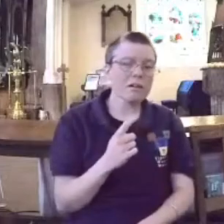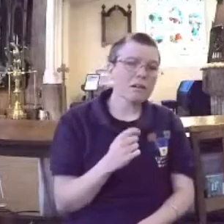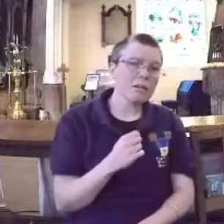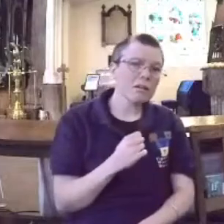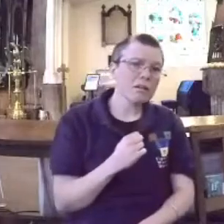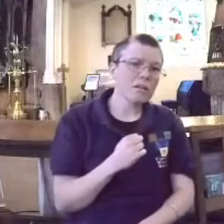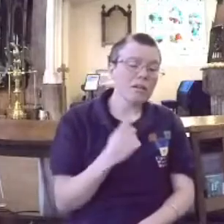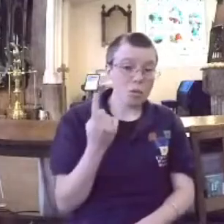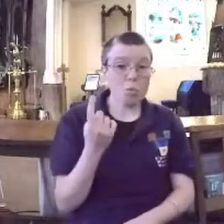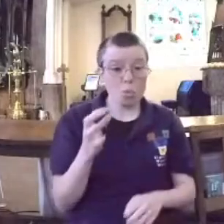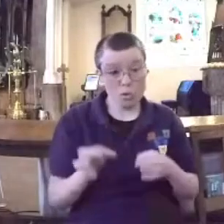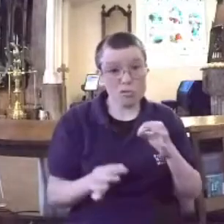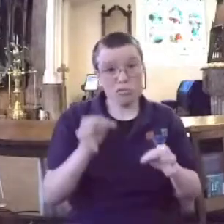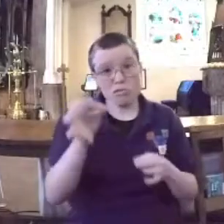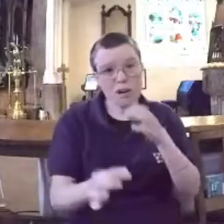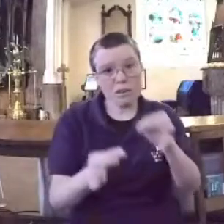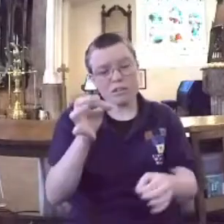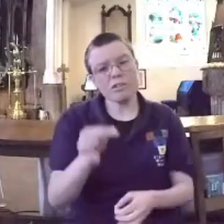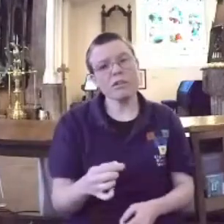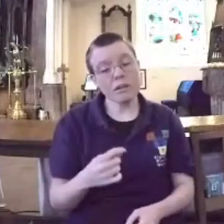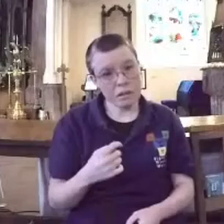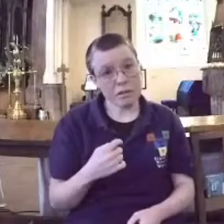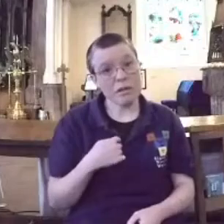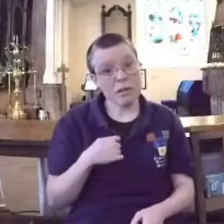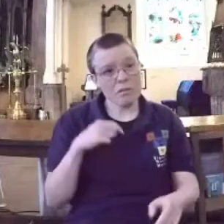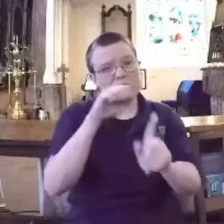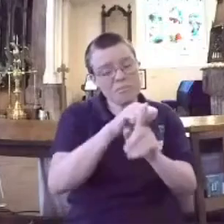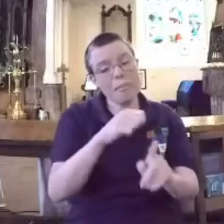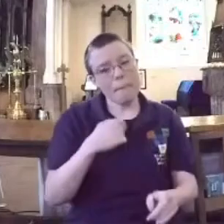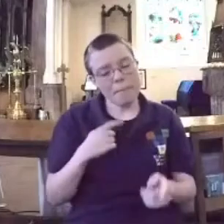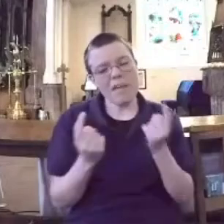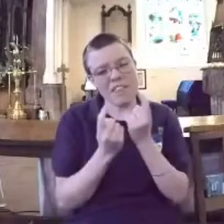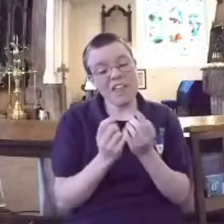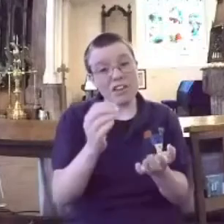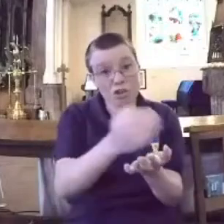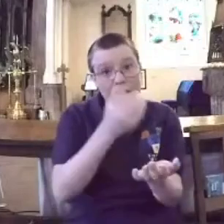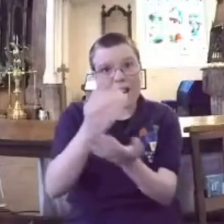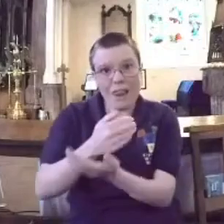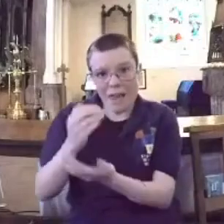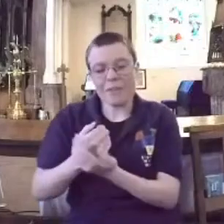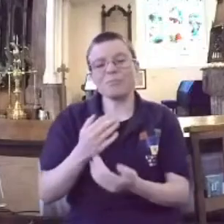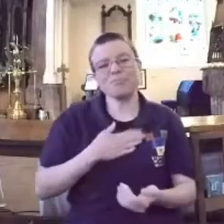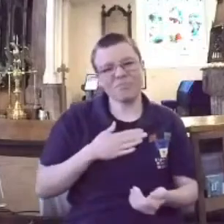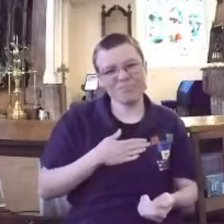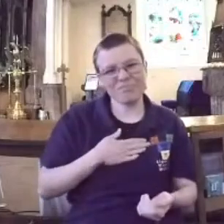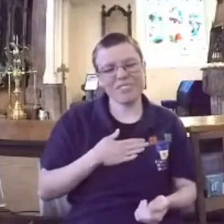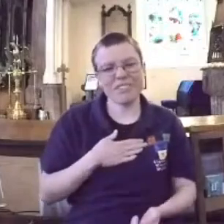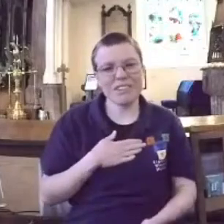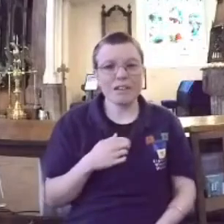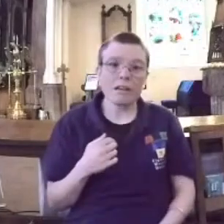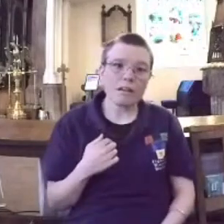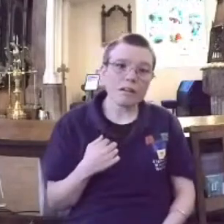with is I like collecting things, and I